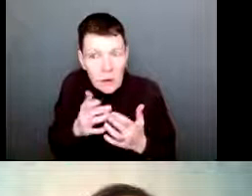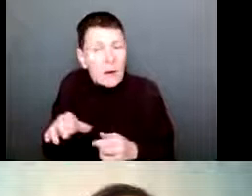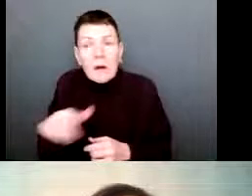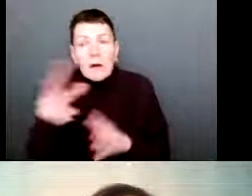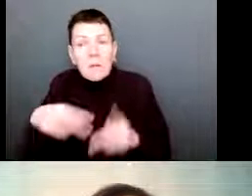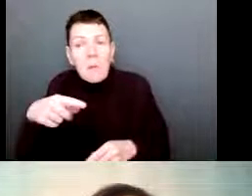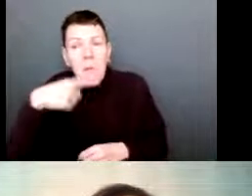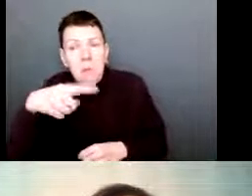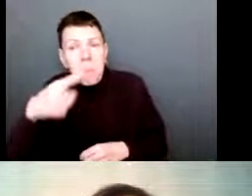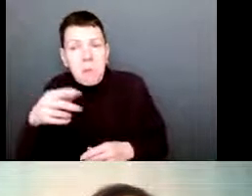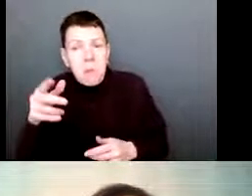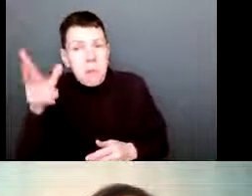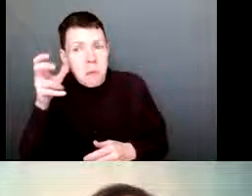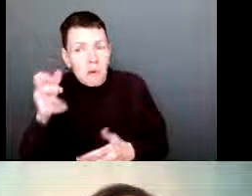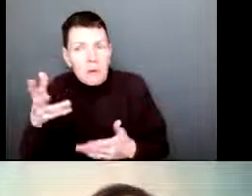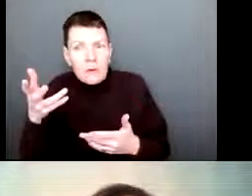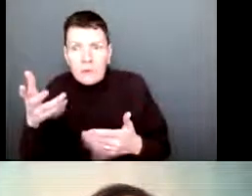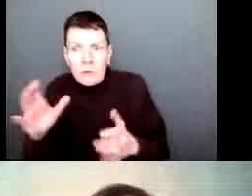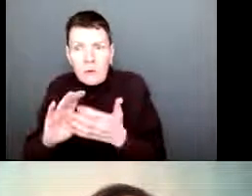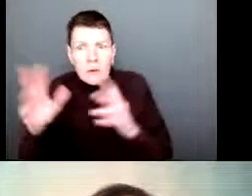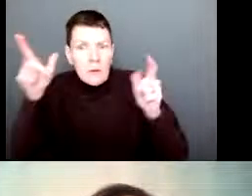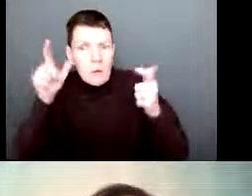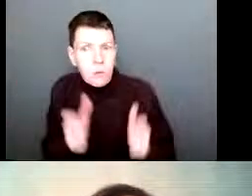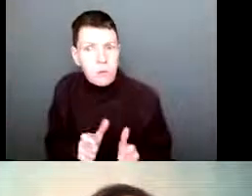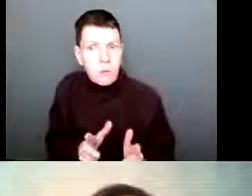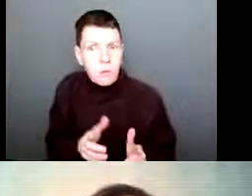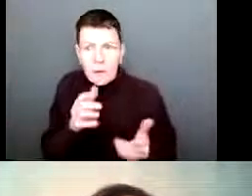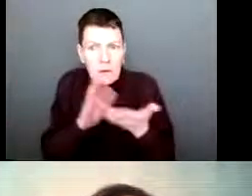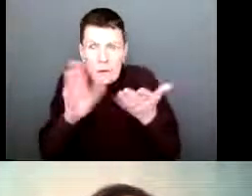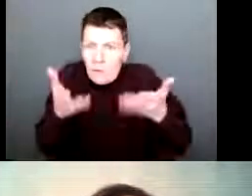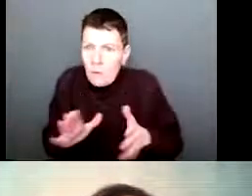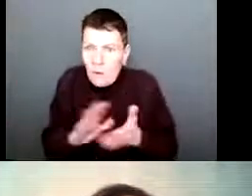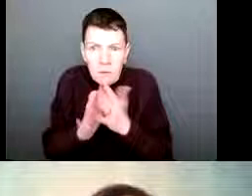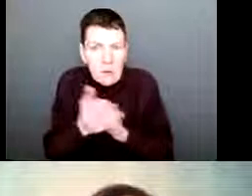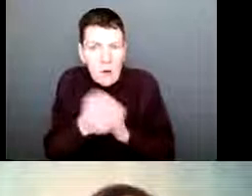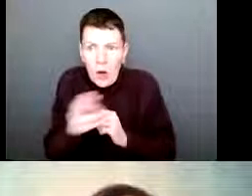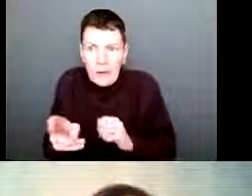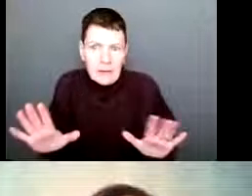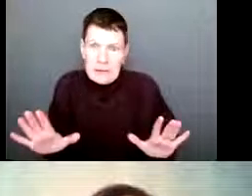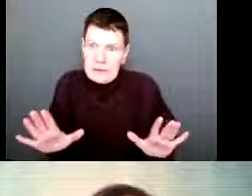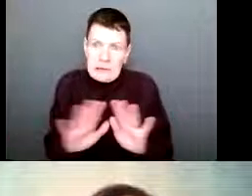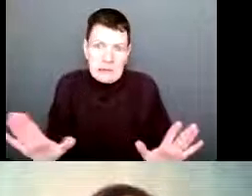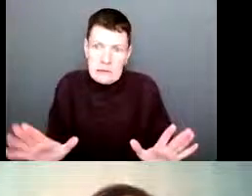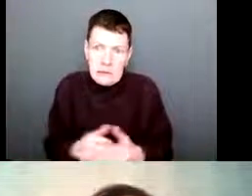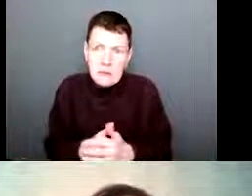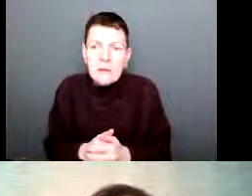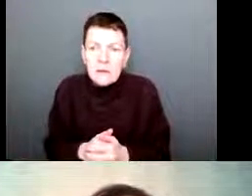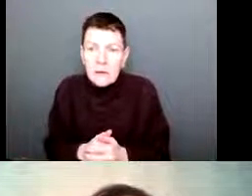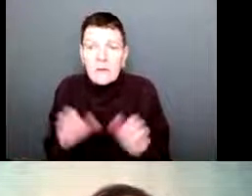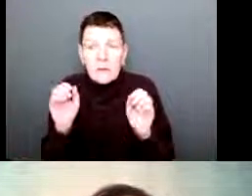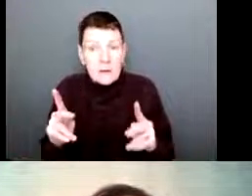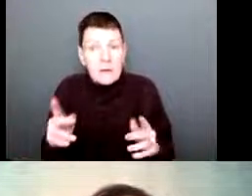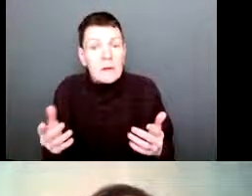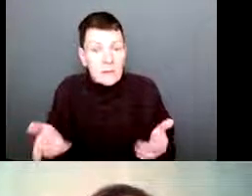loss, well, you don't want to join the group of the hard of hearing people if you can avoid it. Okay, so